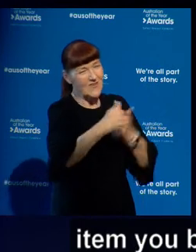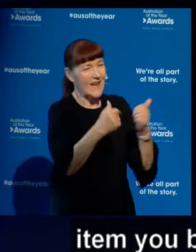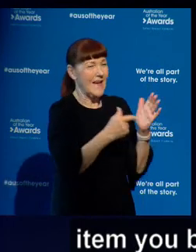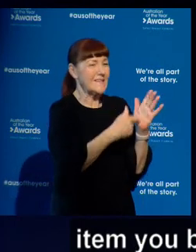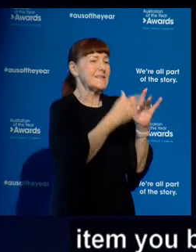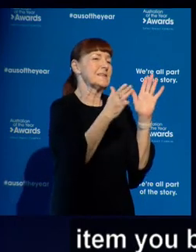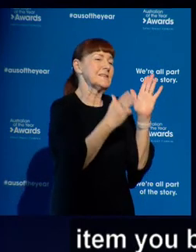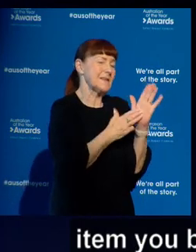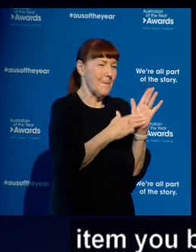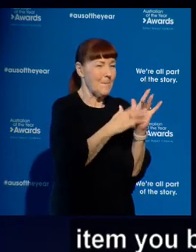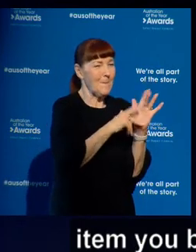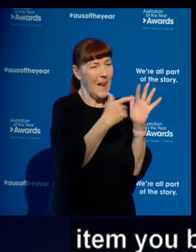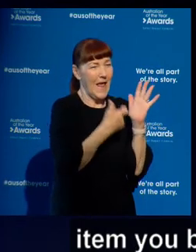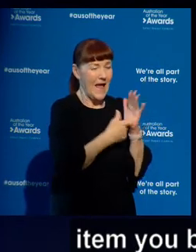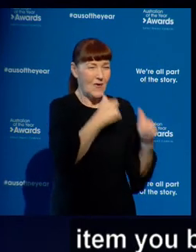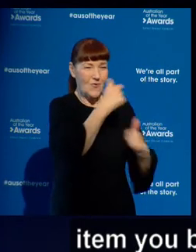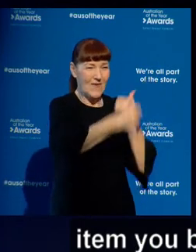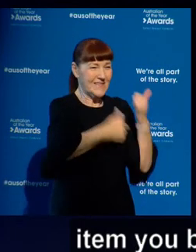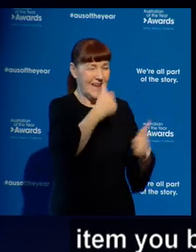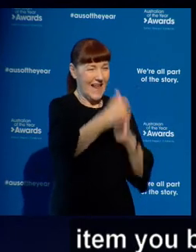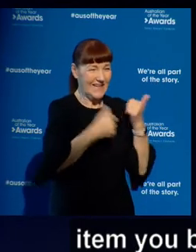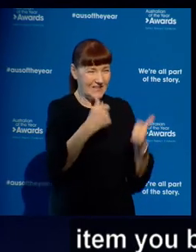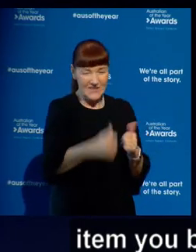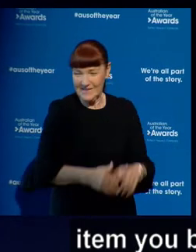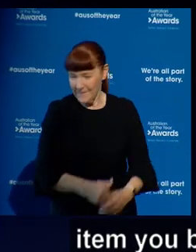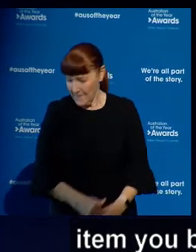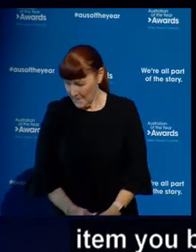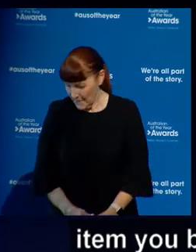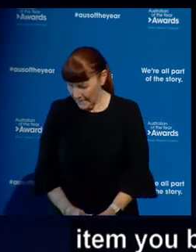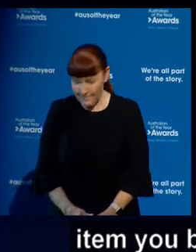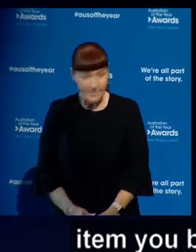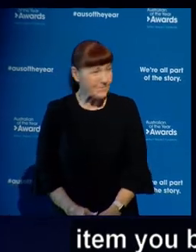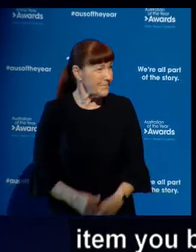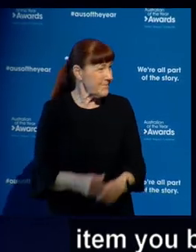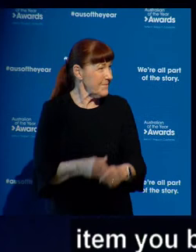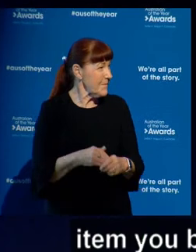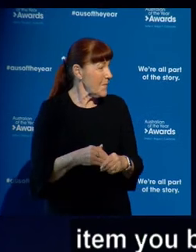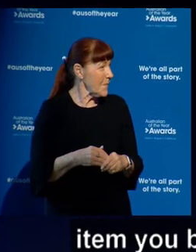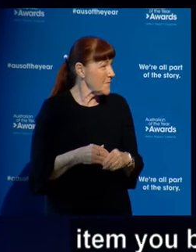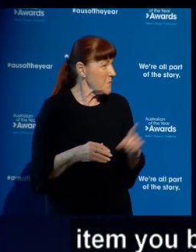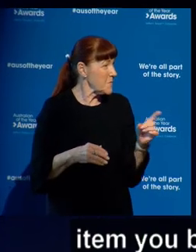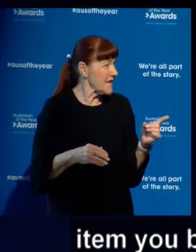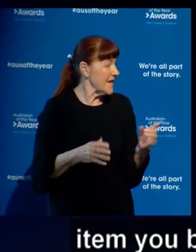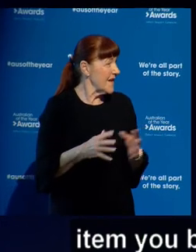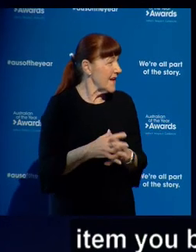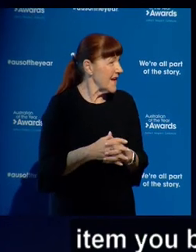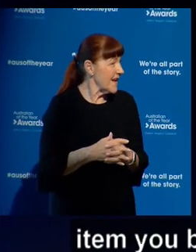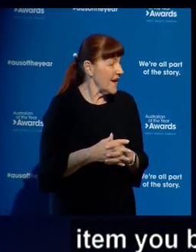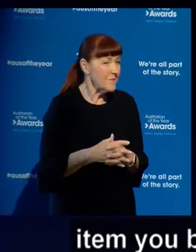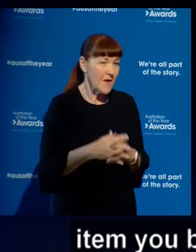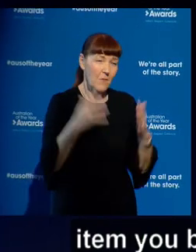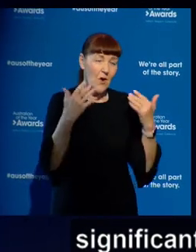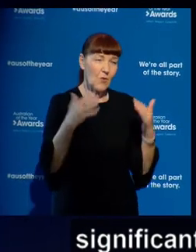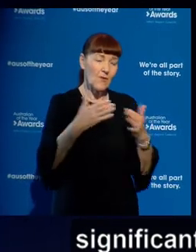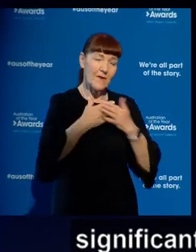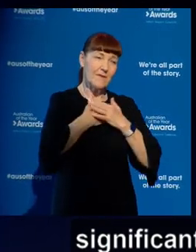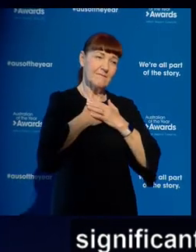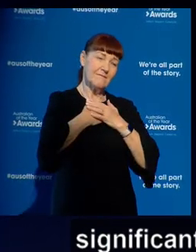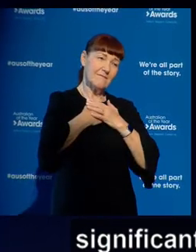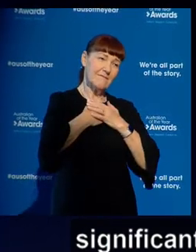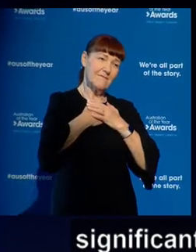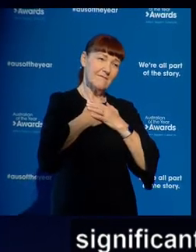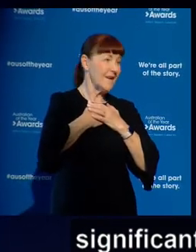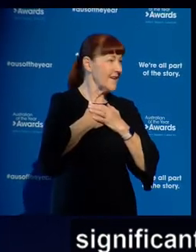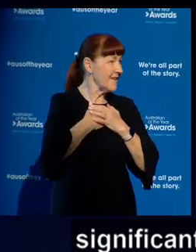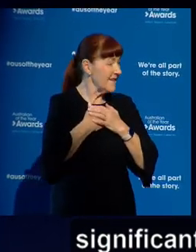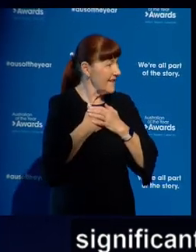you so much. No, thank you so much, guys. And I just before I head off, I'm really incredibly humbled. Like, the three women